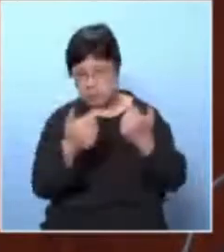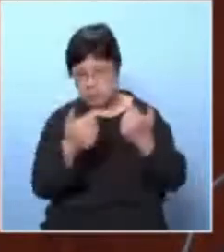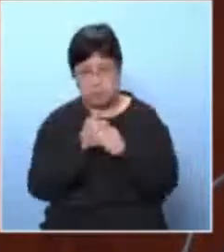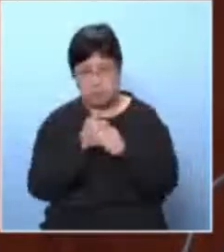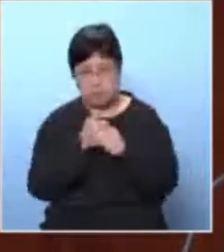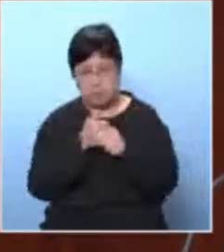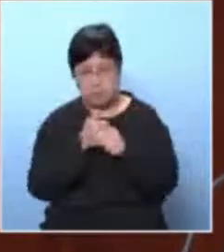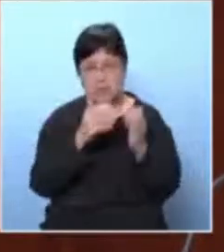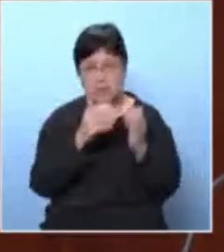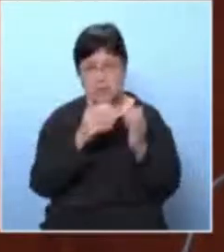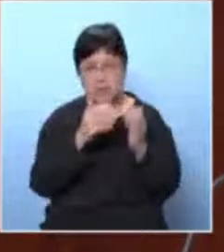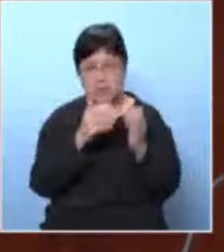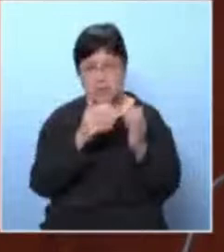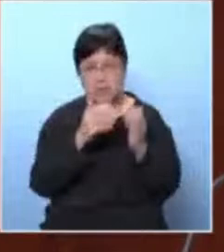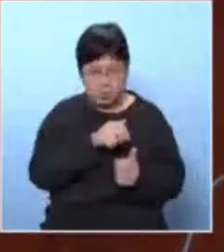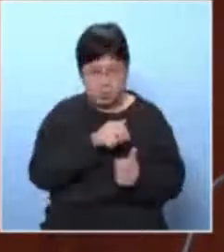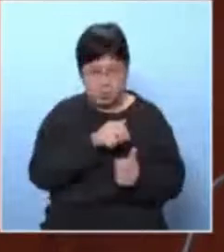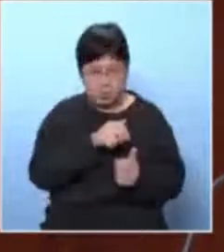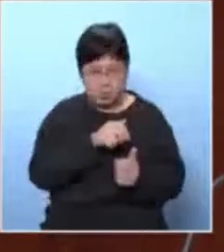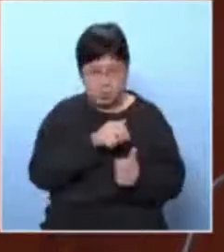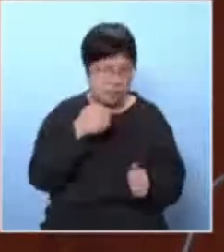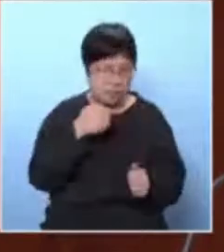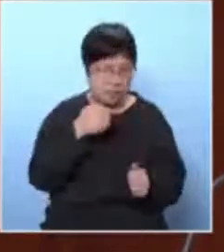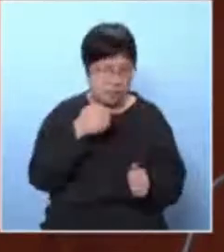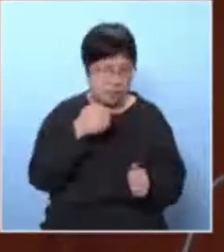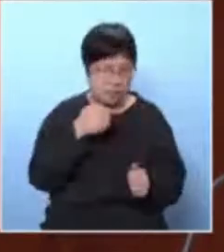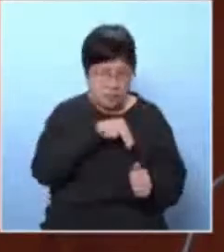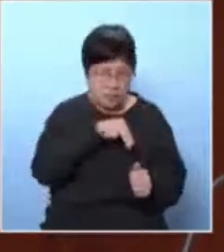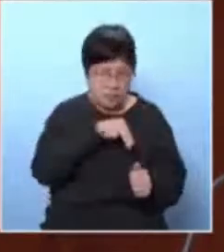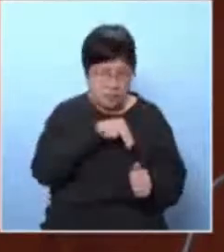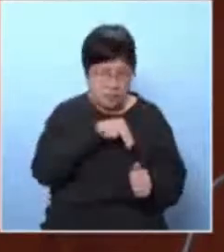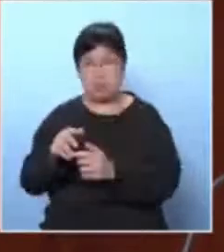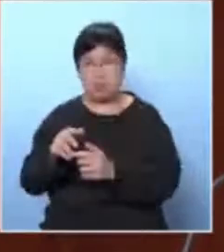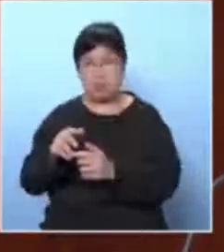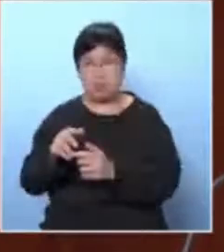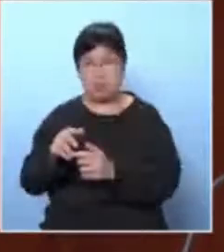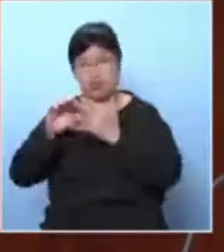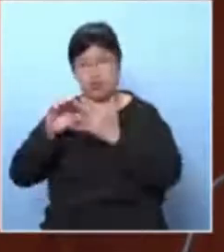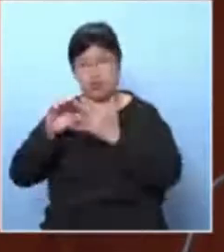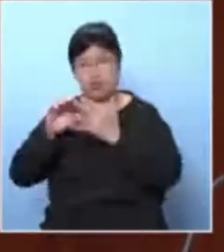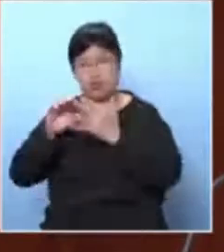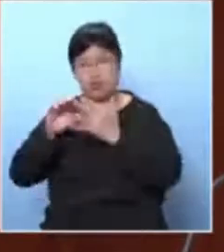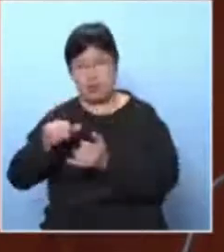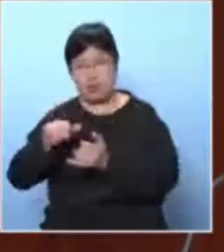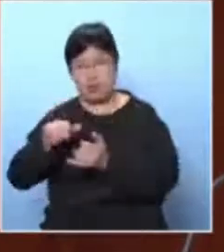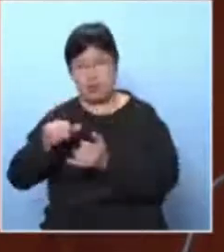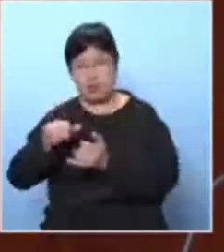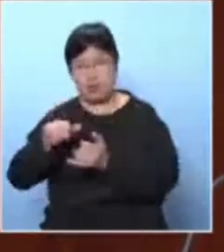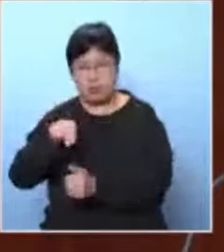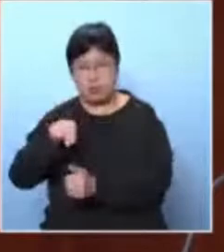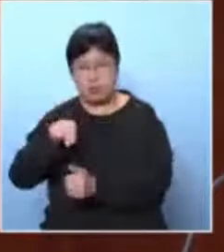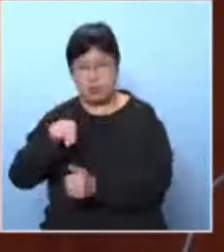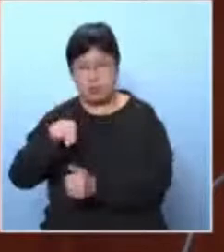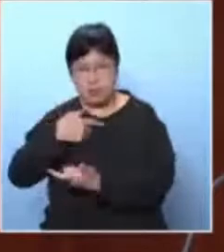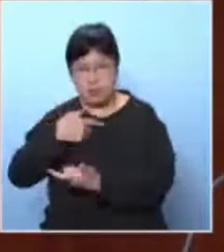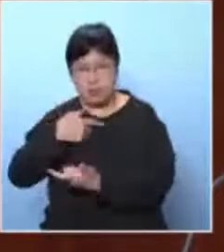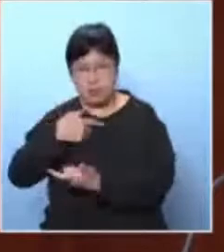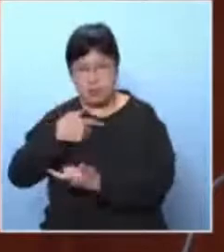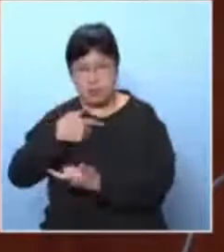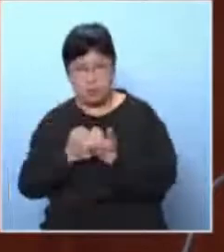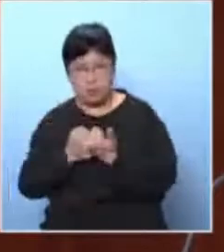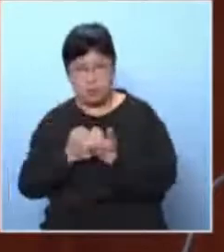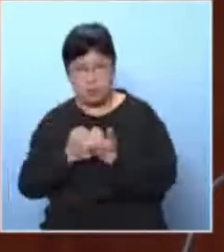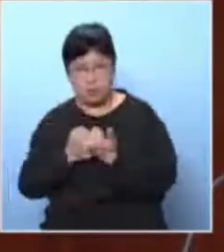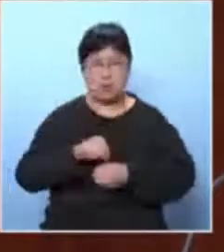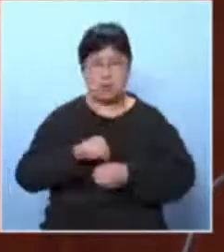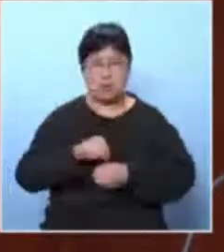strengthen elderly services according to the principle of aging in place as the core with institutional care as backup. We will,